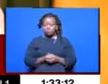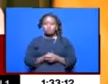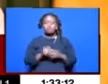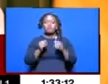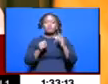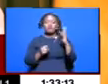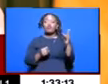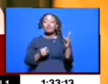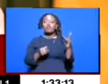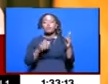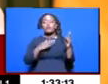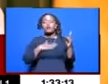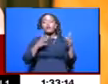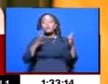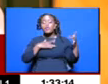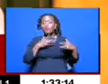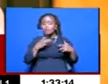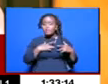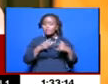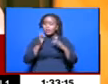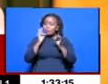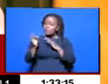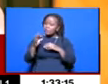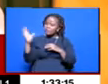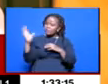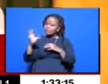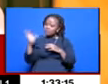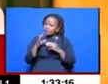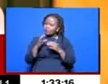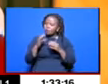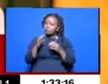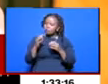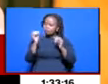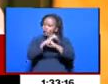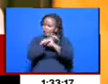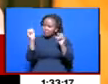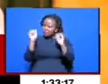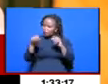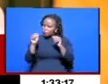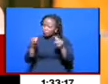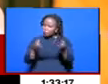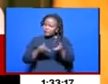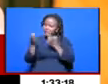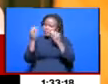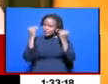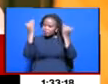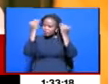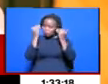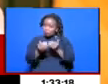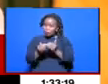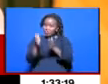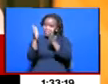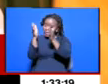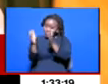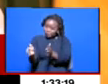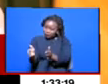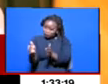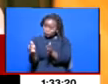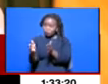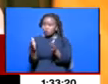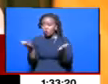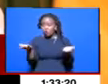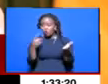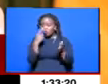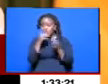consider whether civil proceedings can be instituted against the president in person or a person performing the